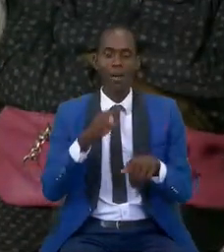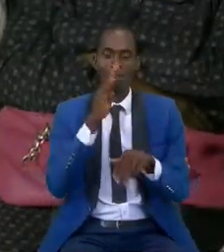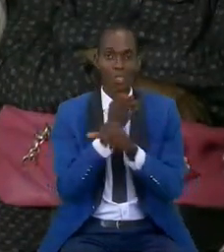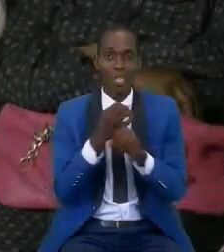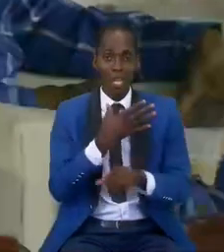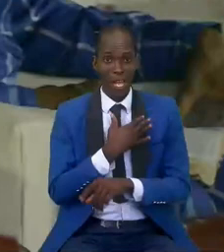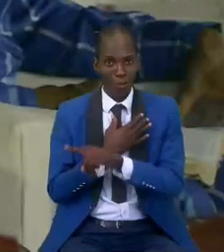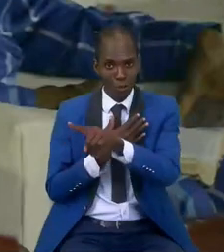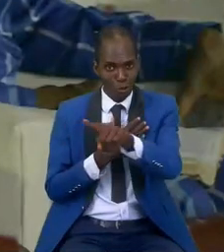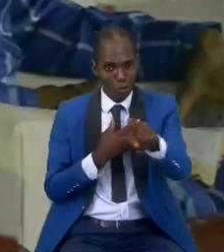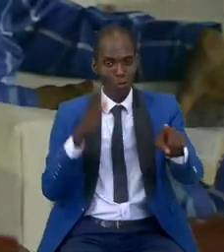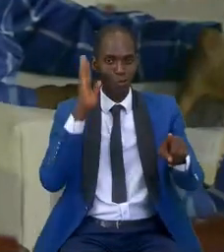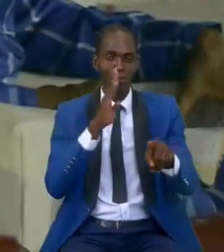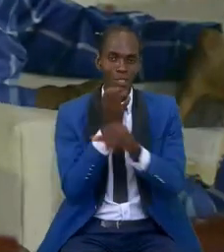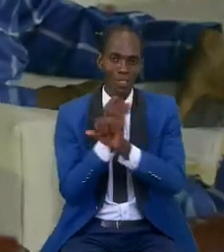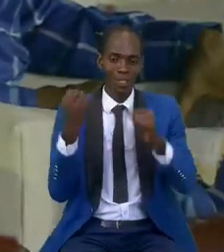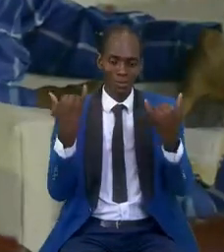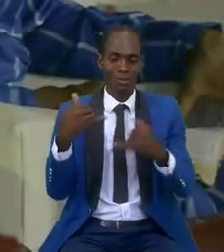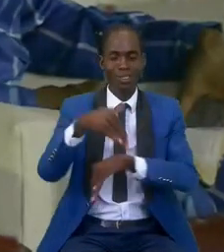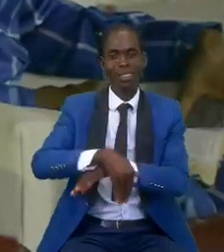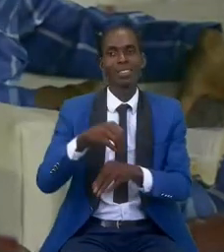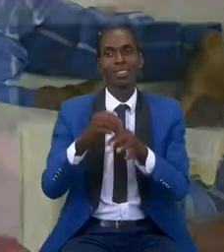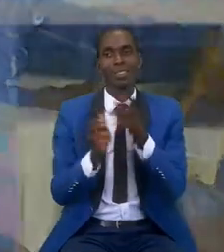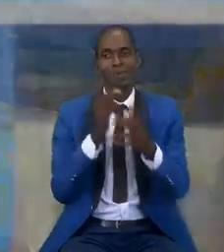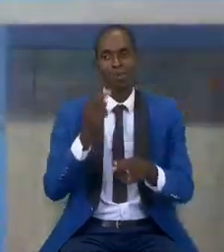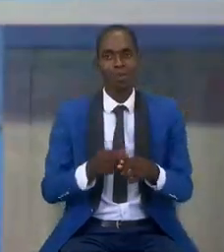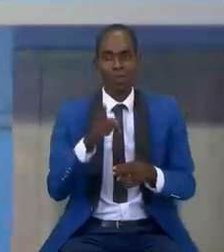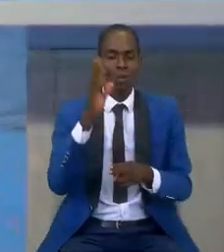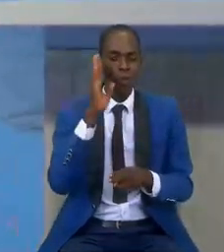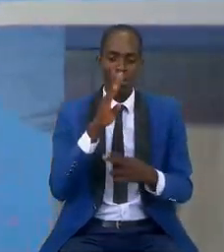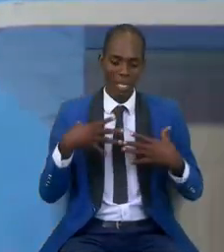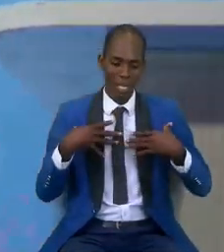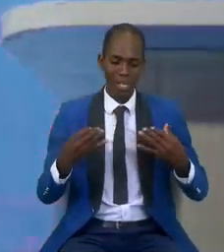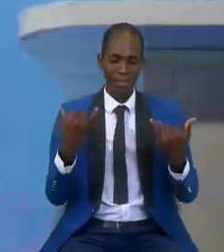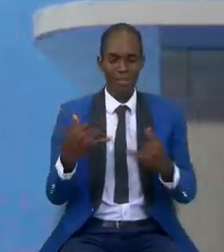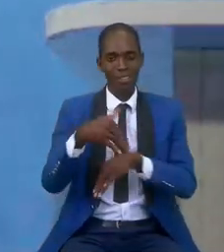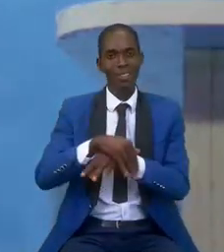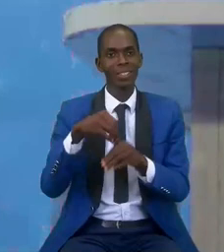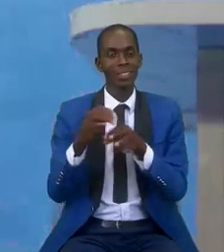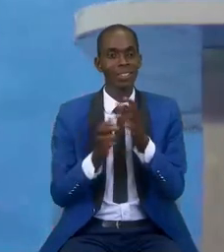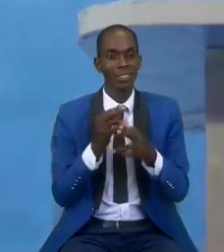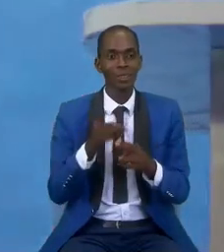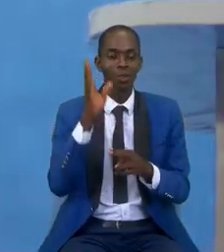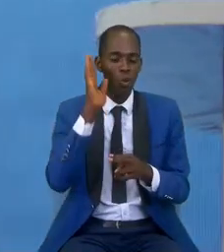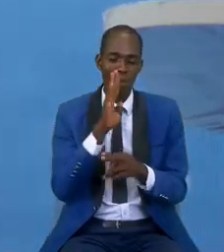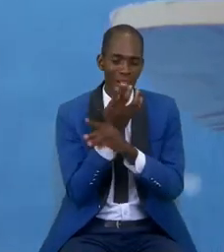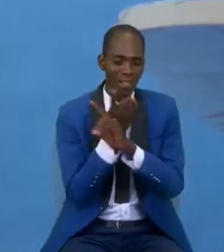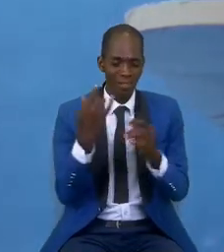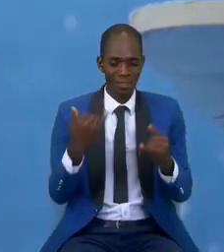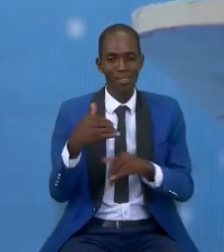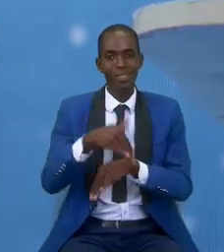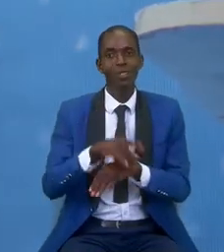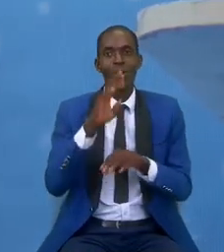tonight deliver tonight you are set free to now you come from outside all I've seen